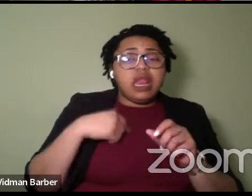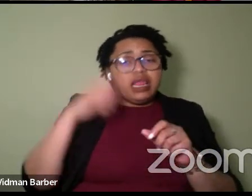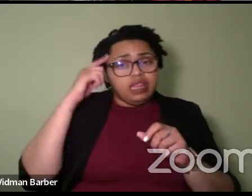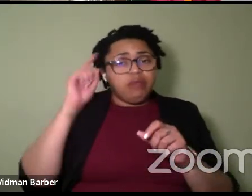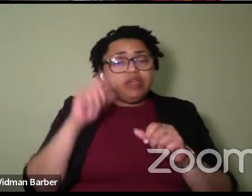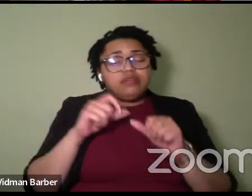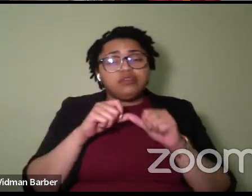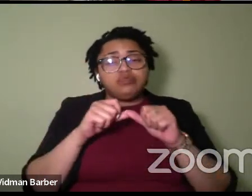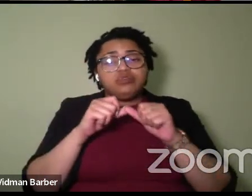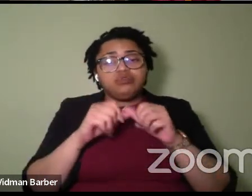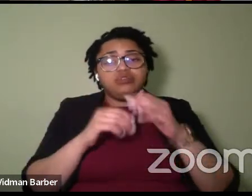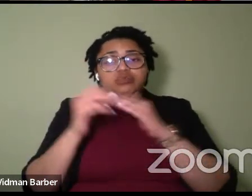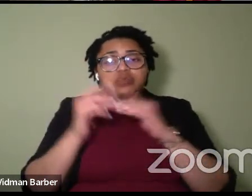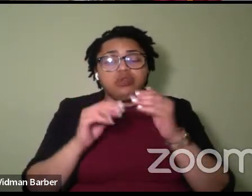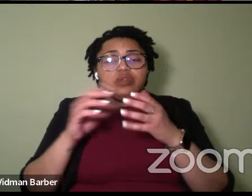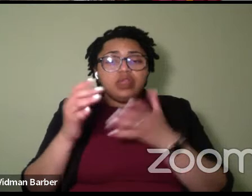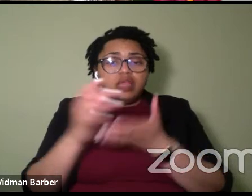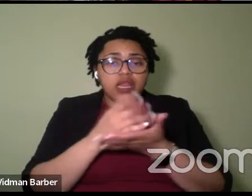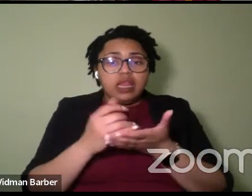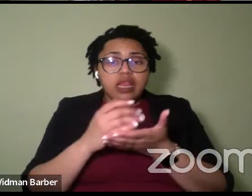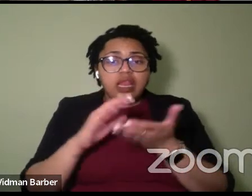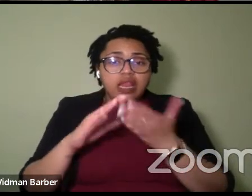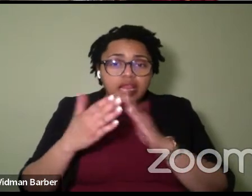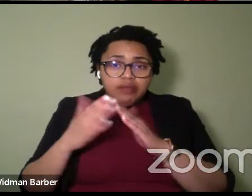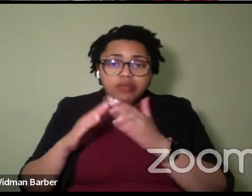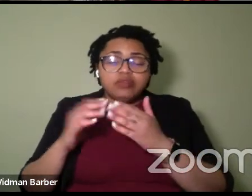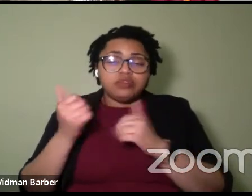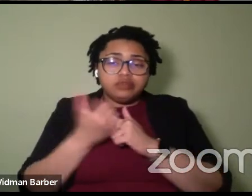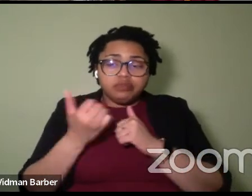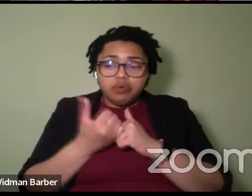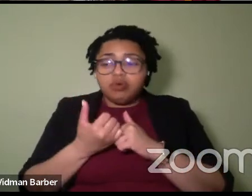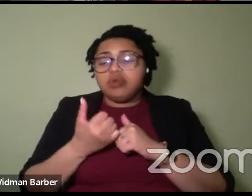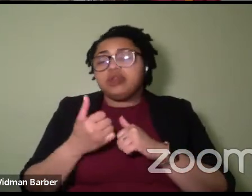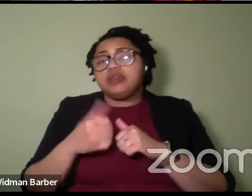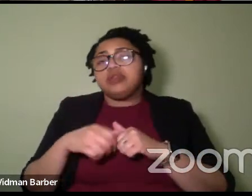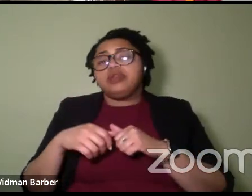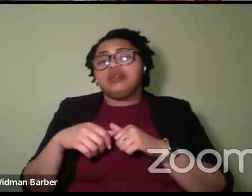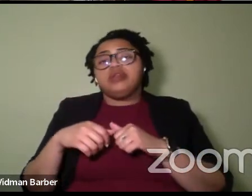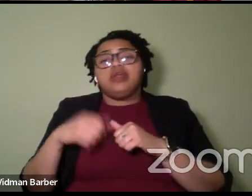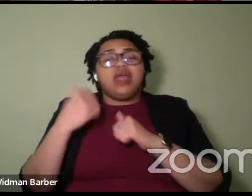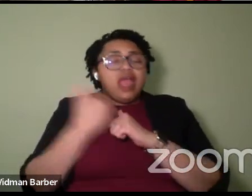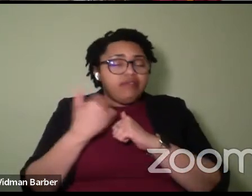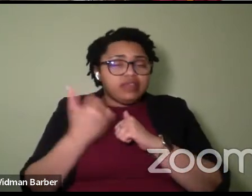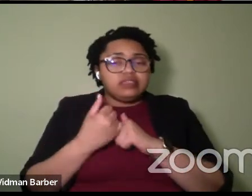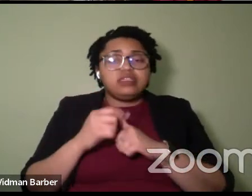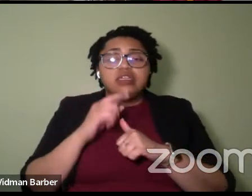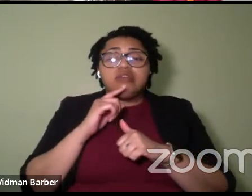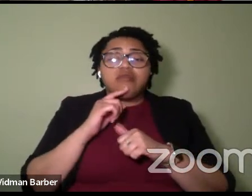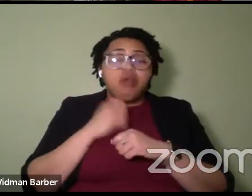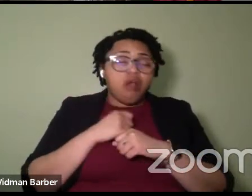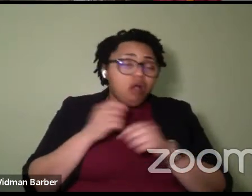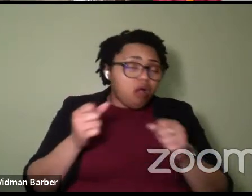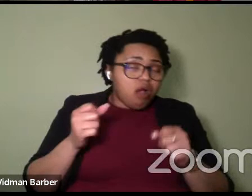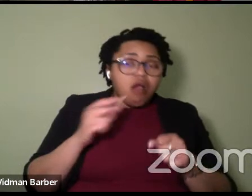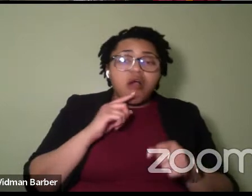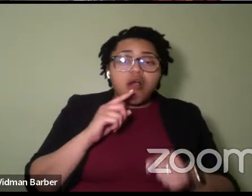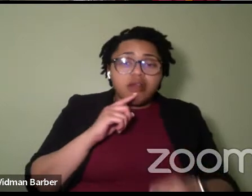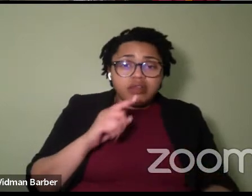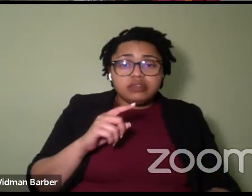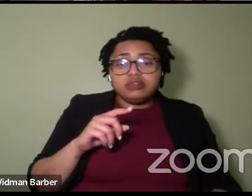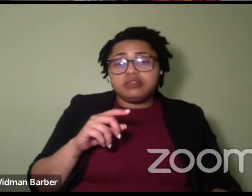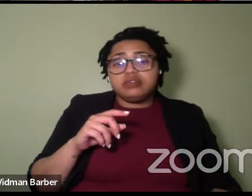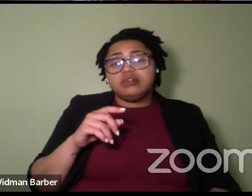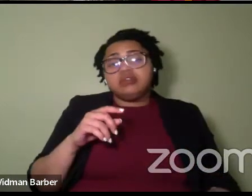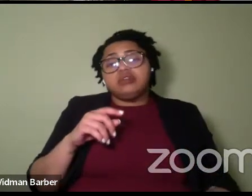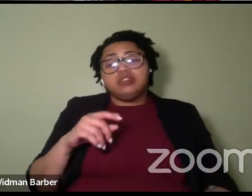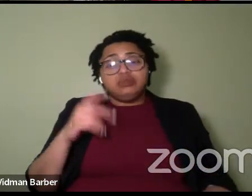collective communities of support, of advocacy, of truth telling, so that we have some visible means